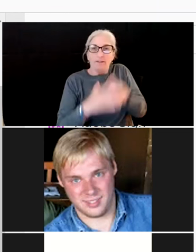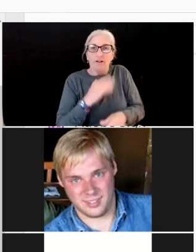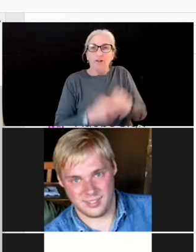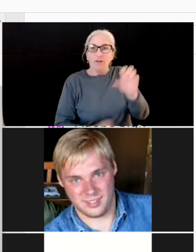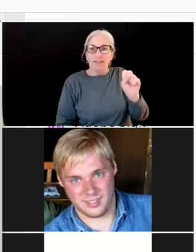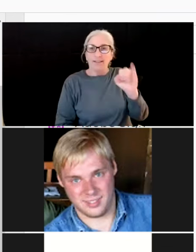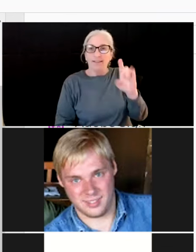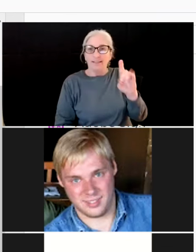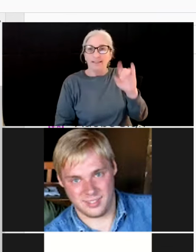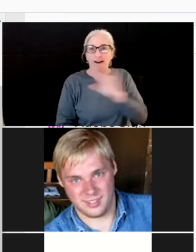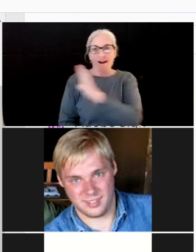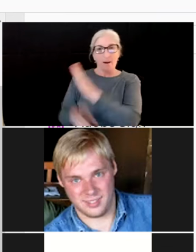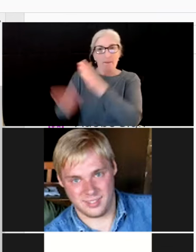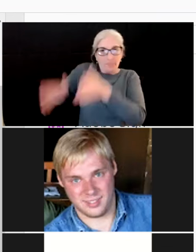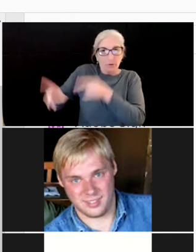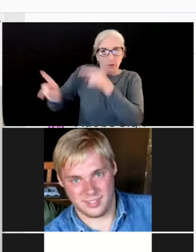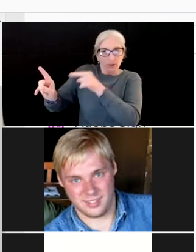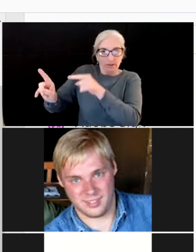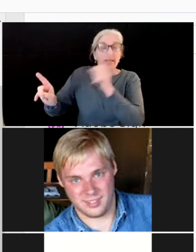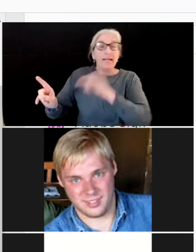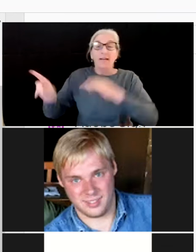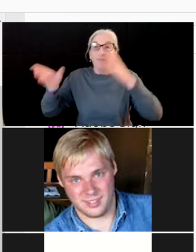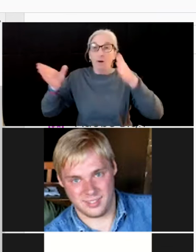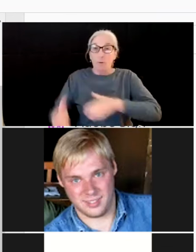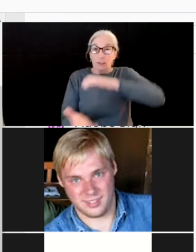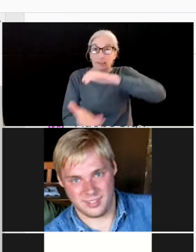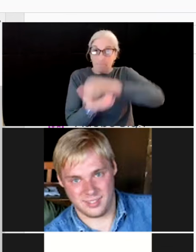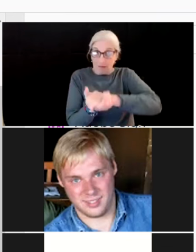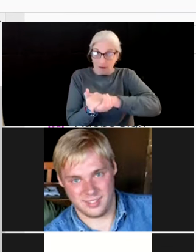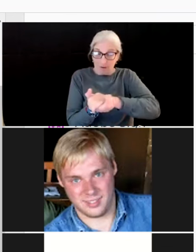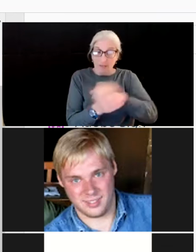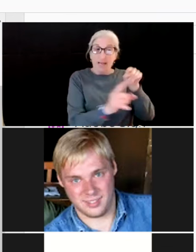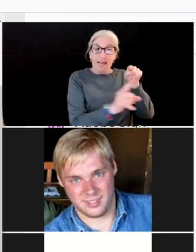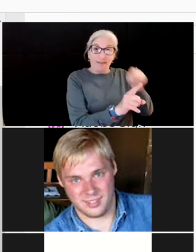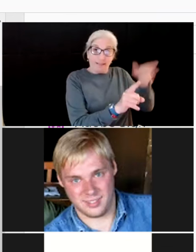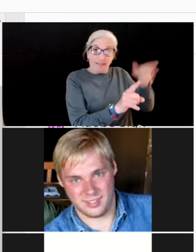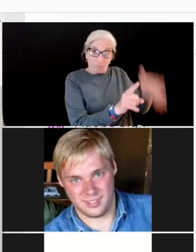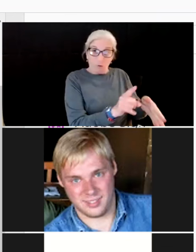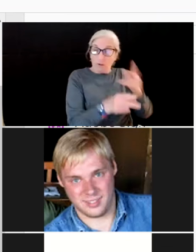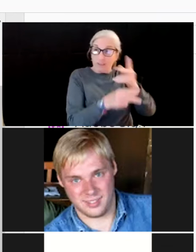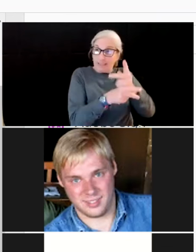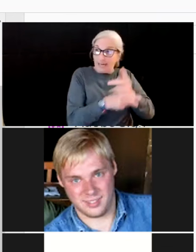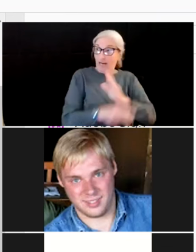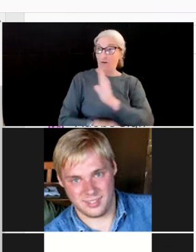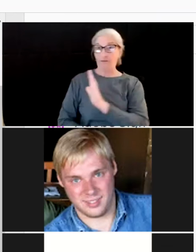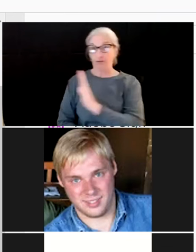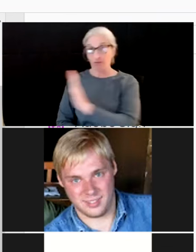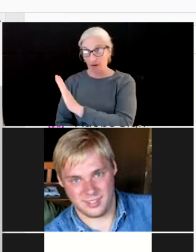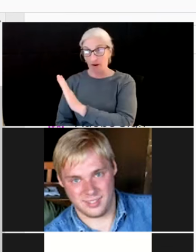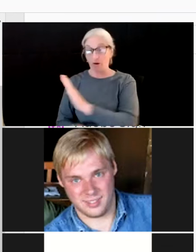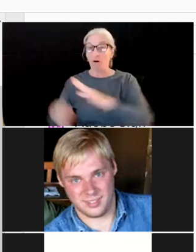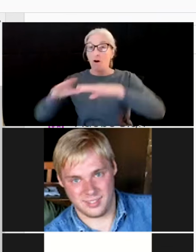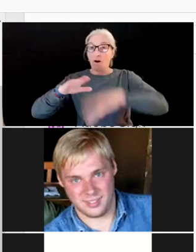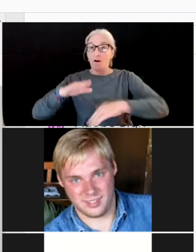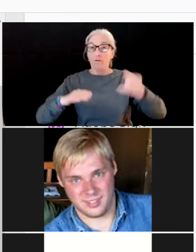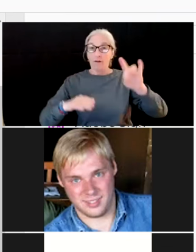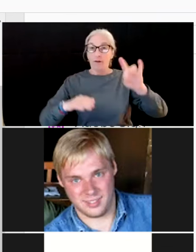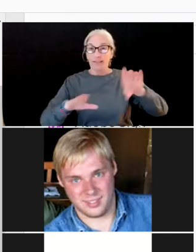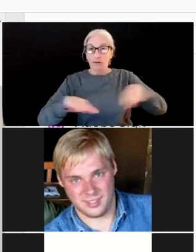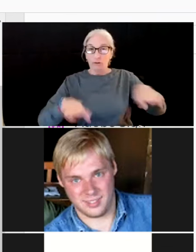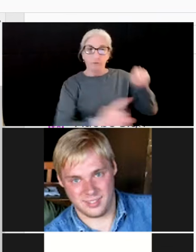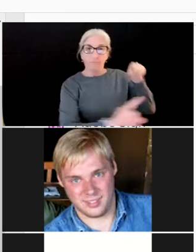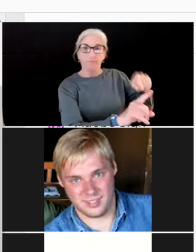is married and taking care of the record holder's minor children, they could be eligible for some